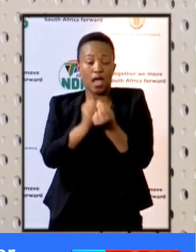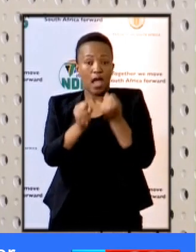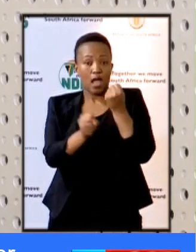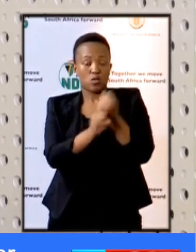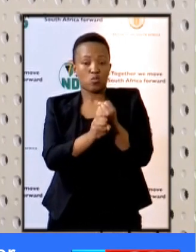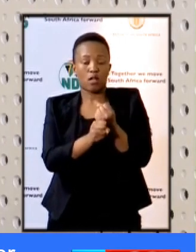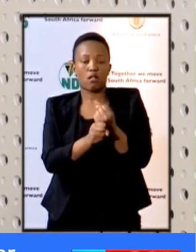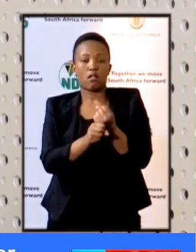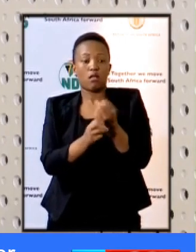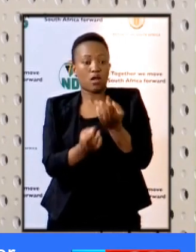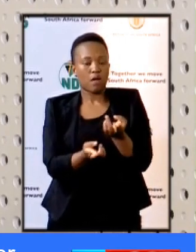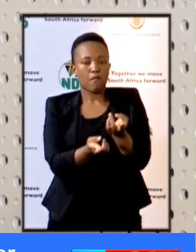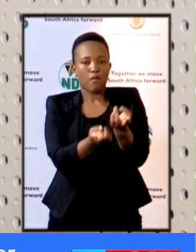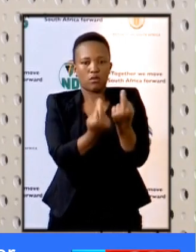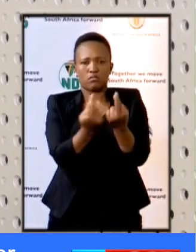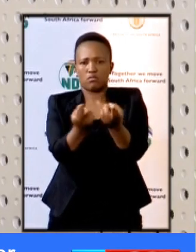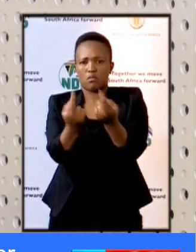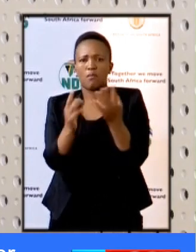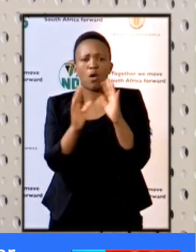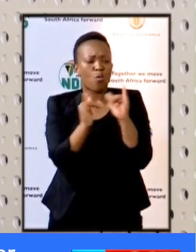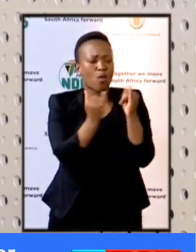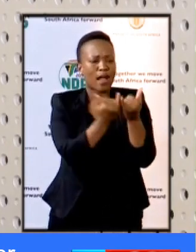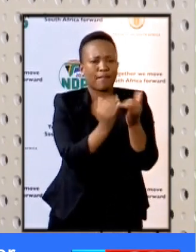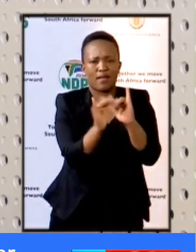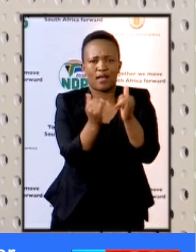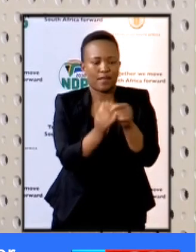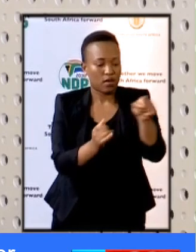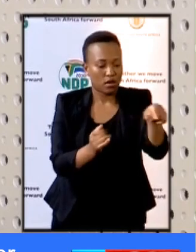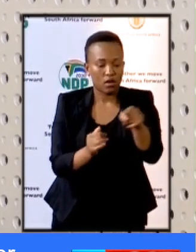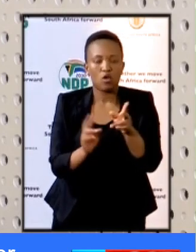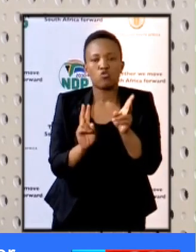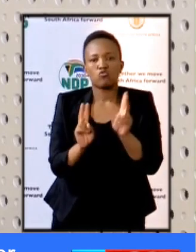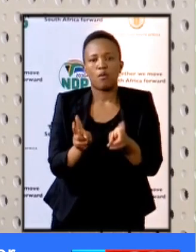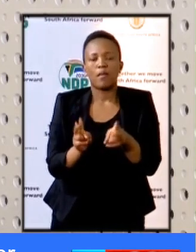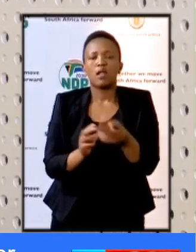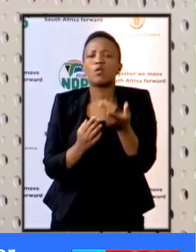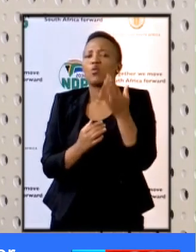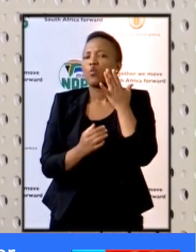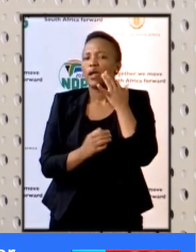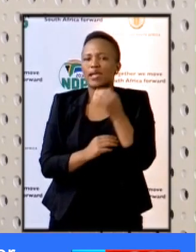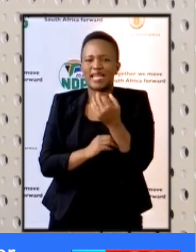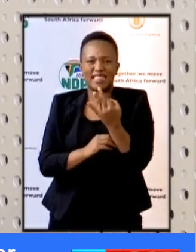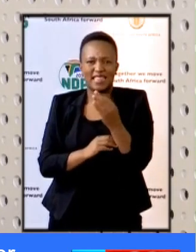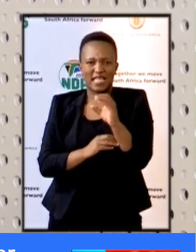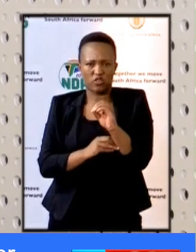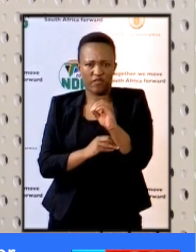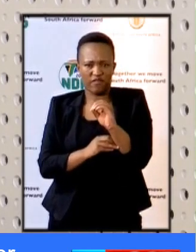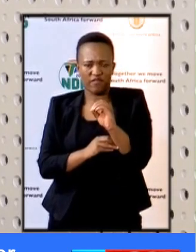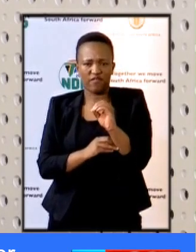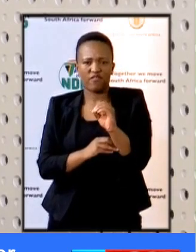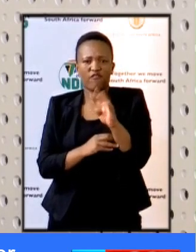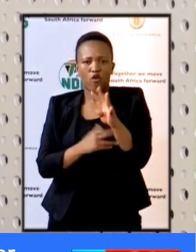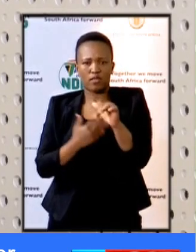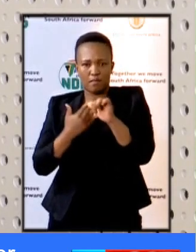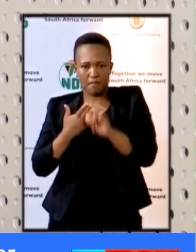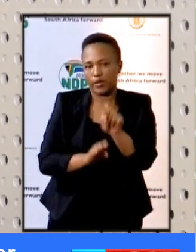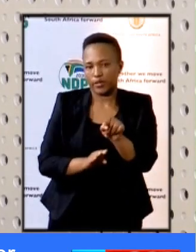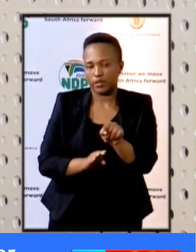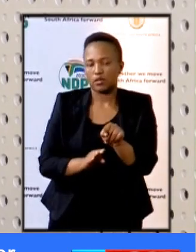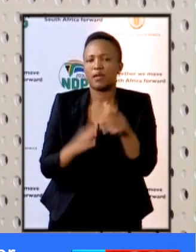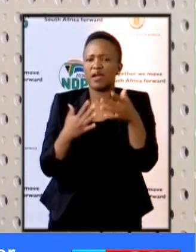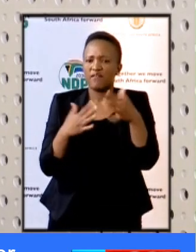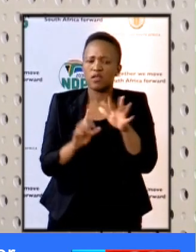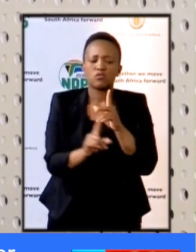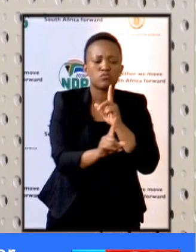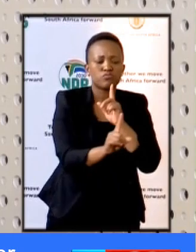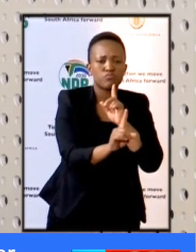by employers, which are normally submitted on 30 April every year. I have issued a directive to all CETA